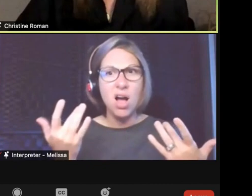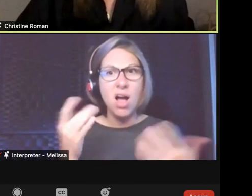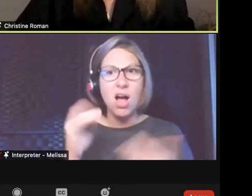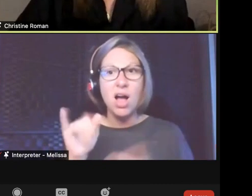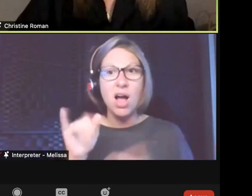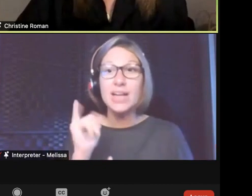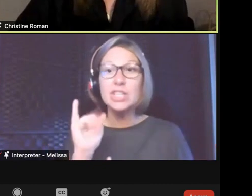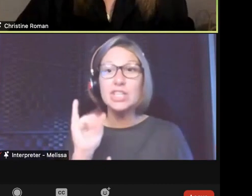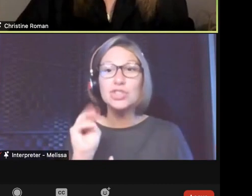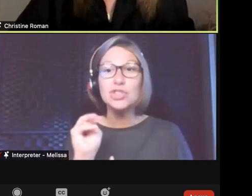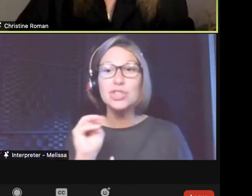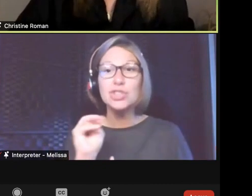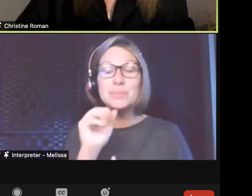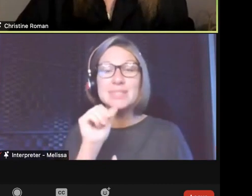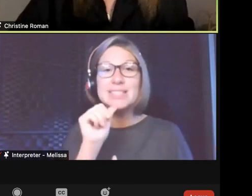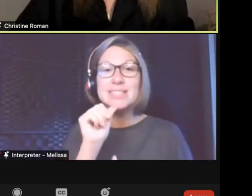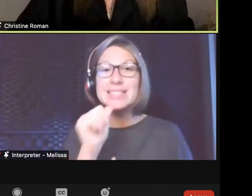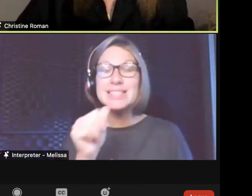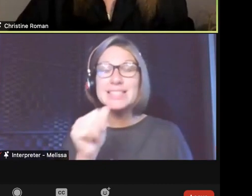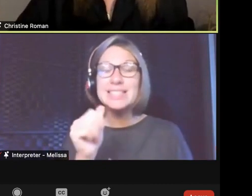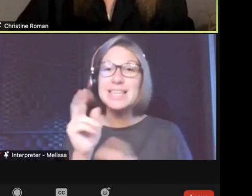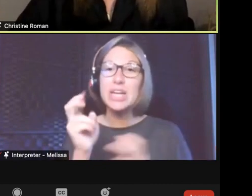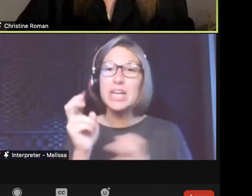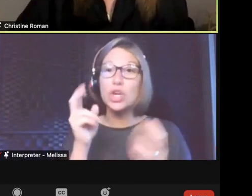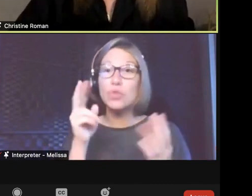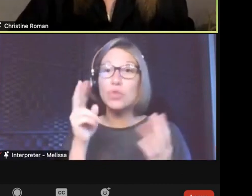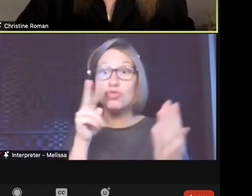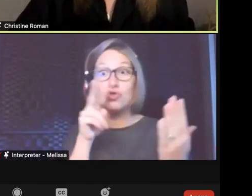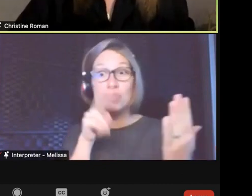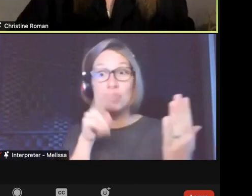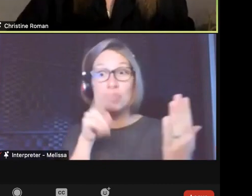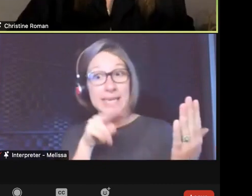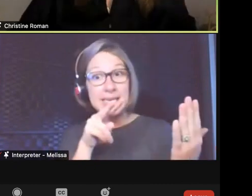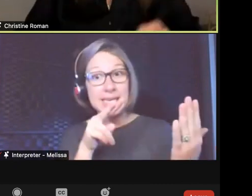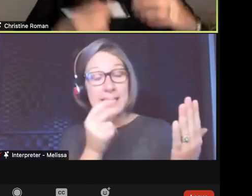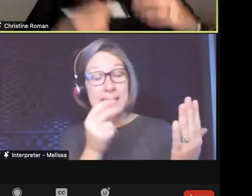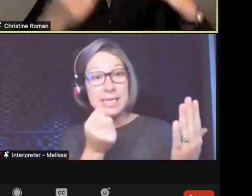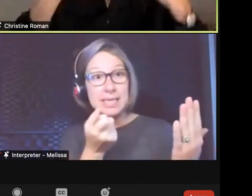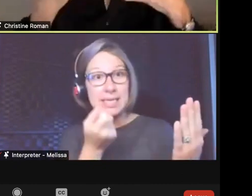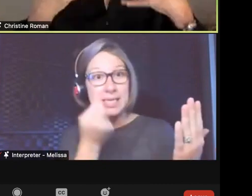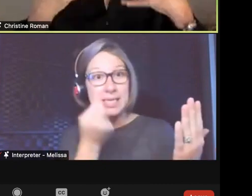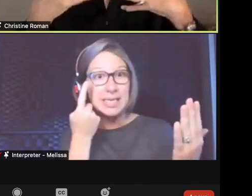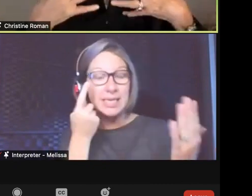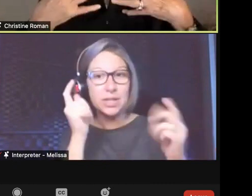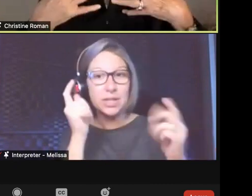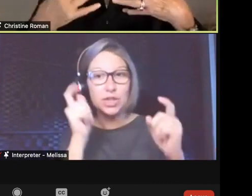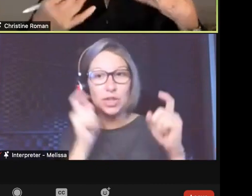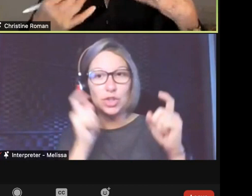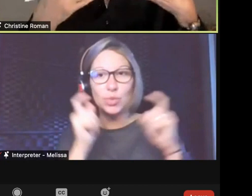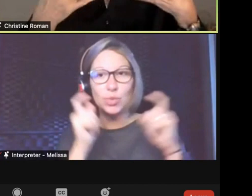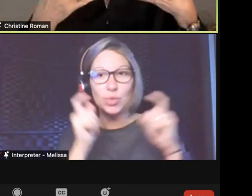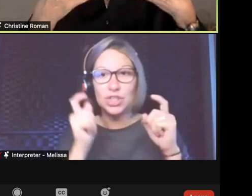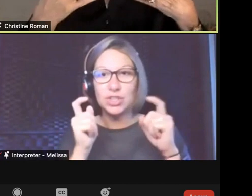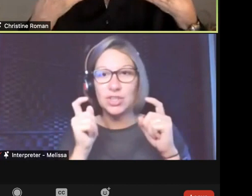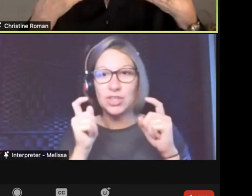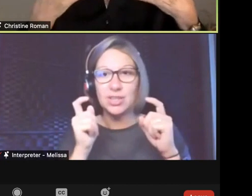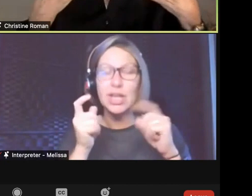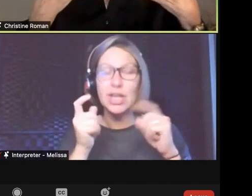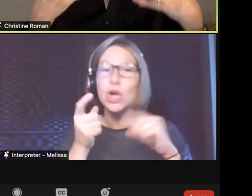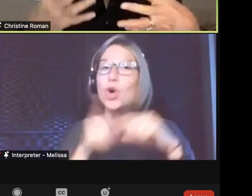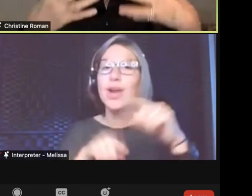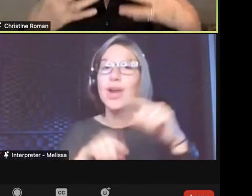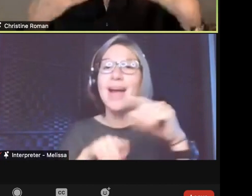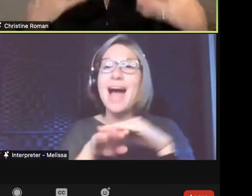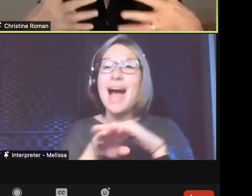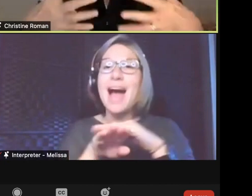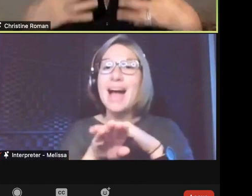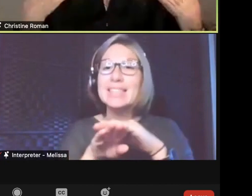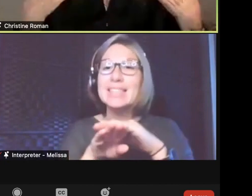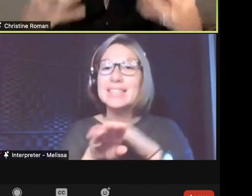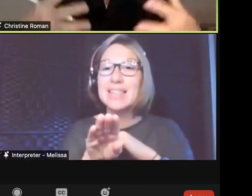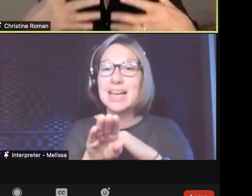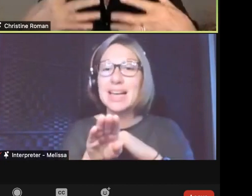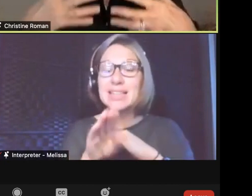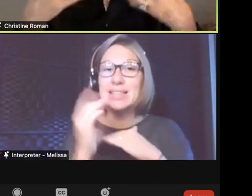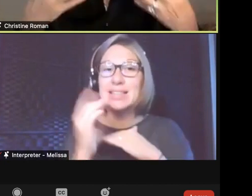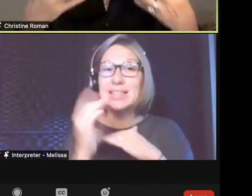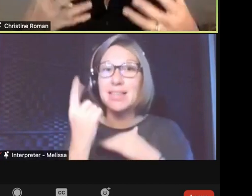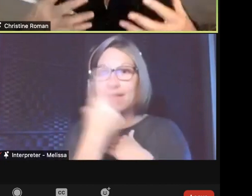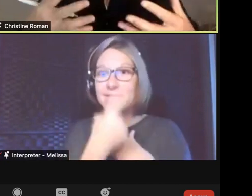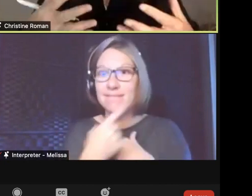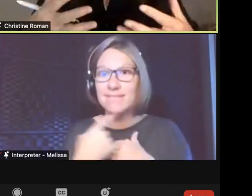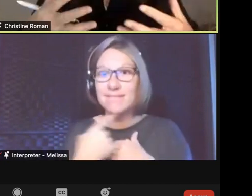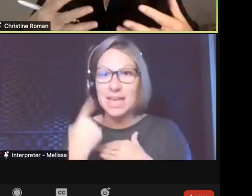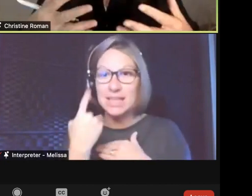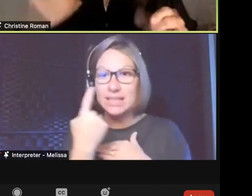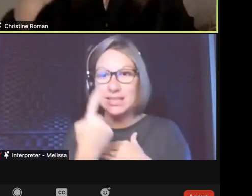read that expression. He could not read that expression. He couldn't access the face that can be seen but cannot be